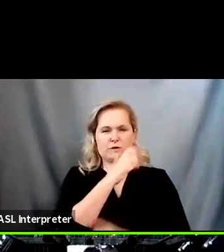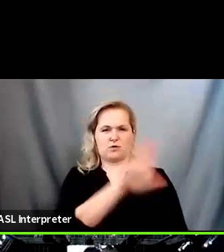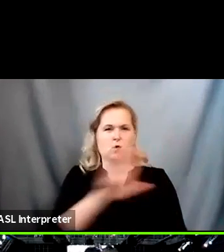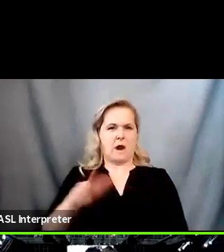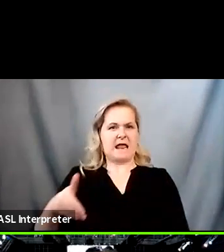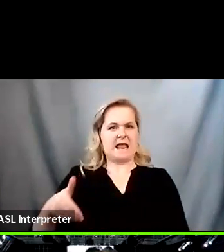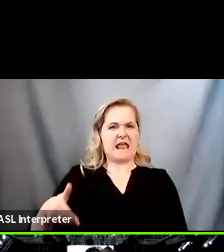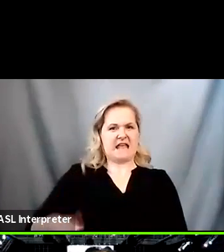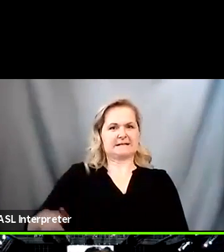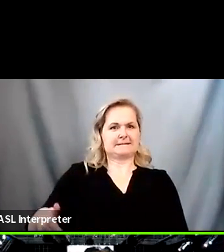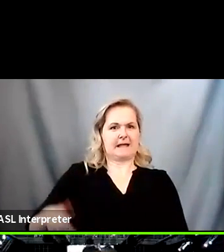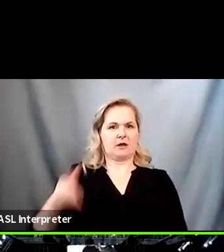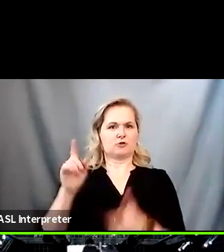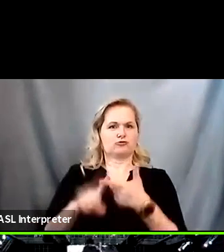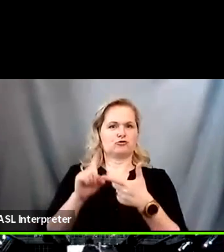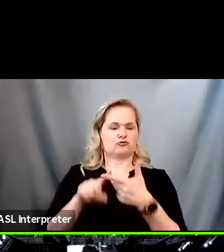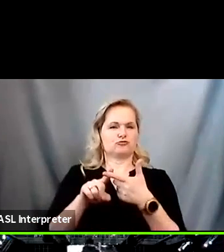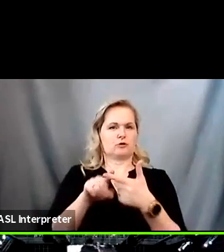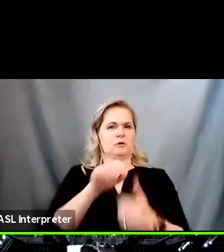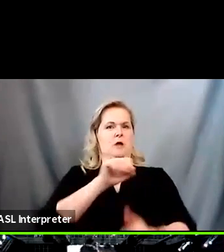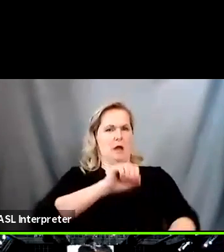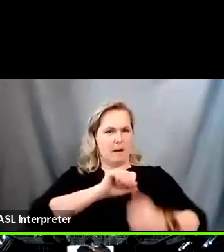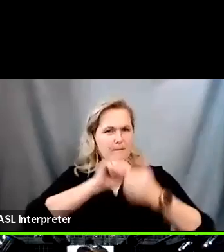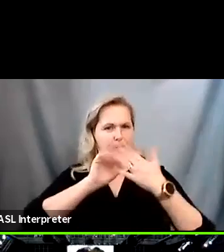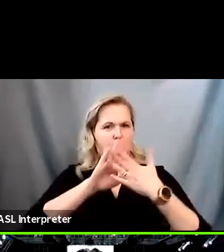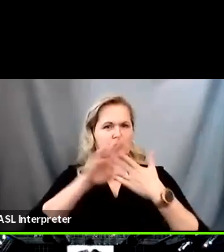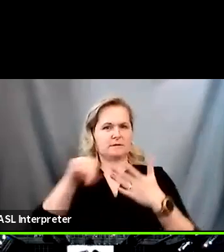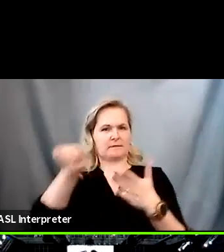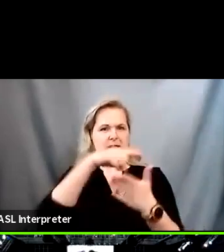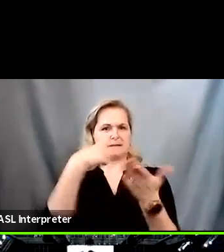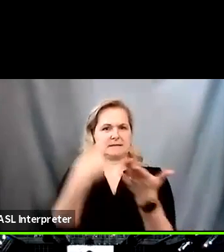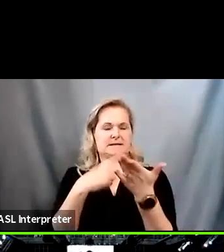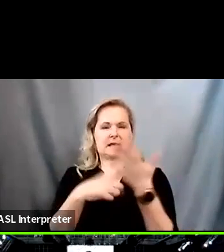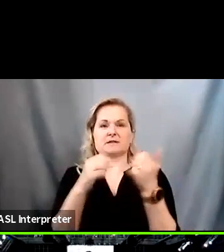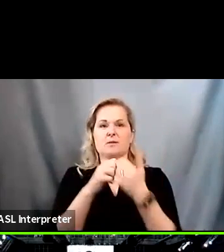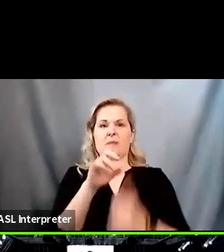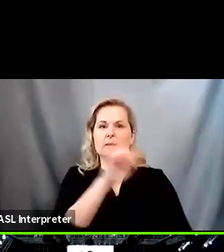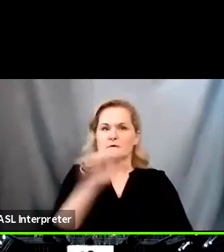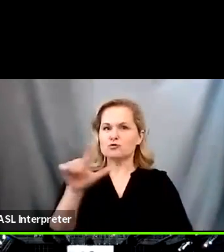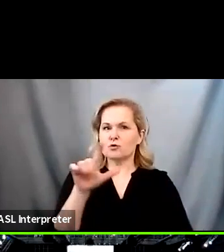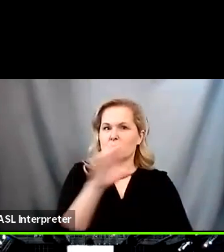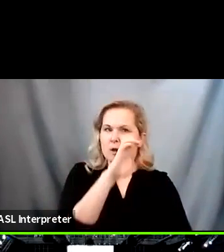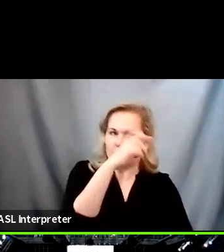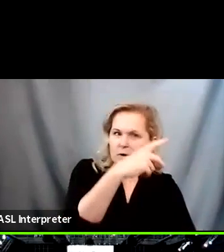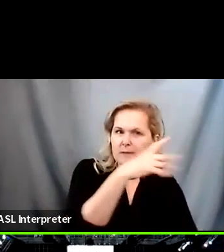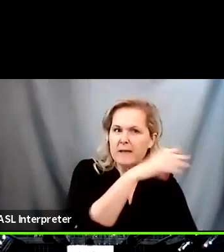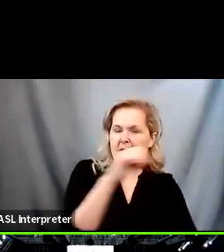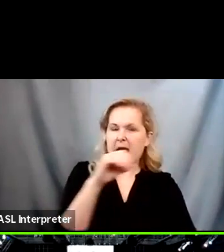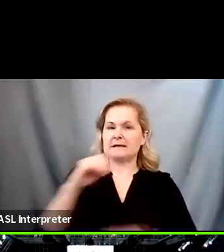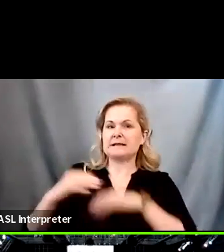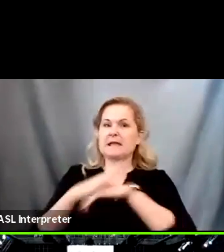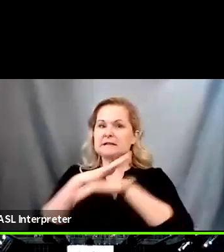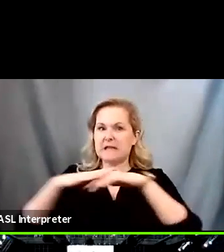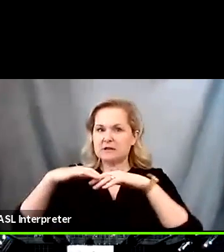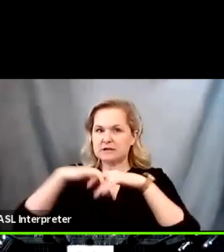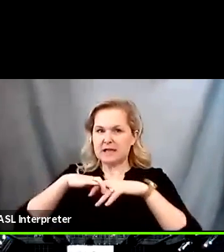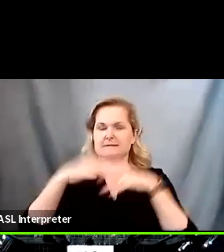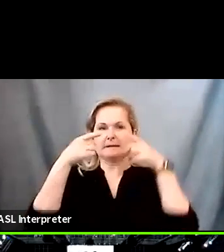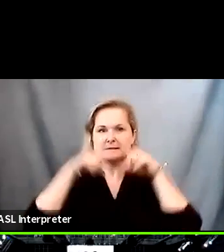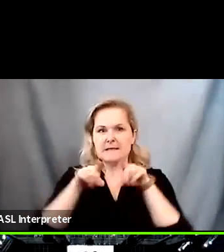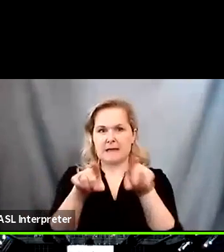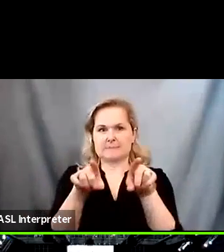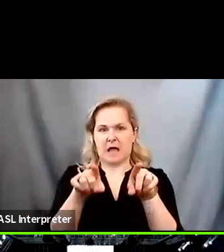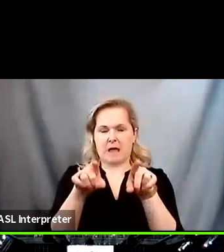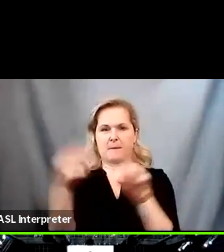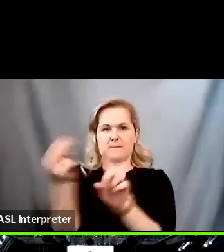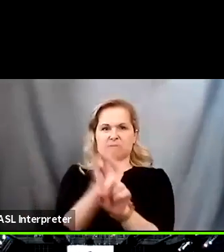to approach these conversations with a dual Crip and Indigenous viewpoint, because it